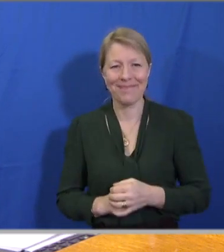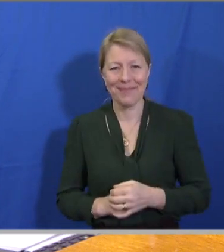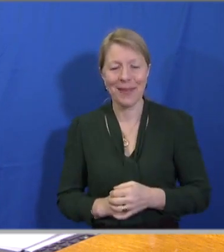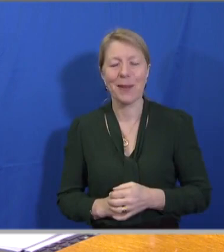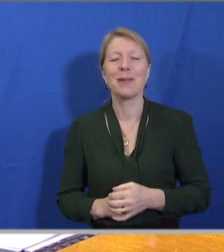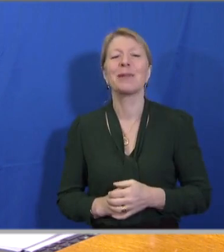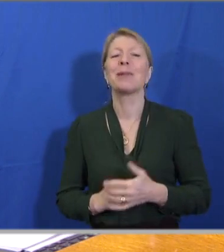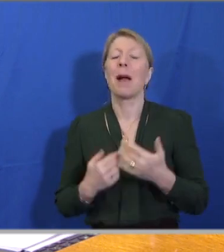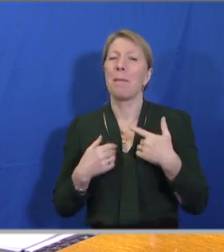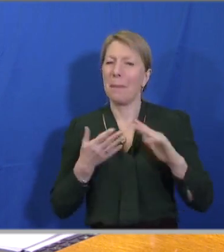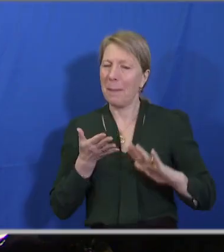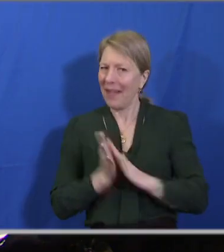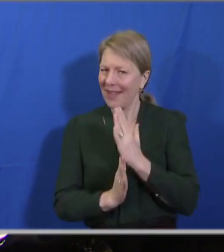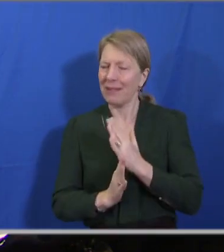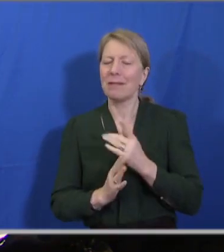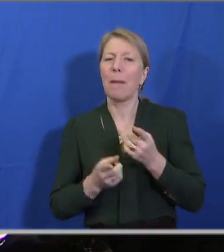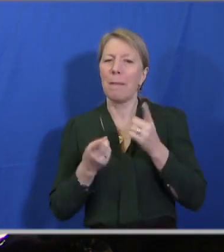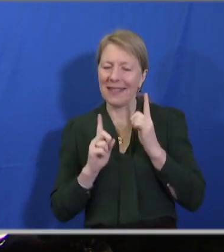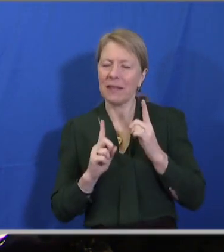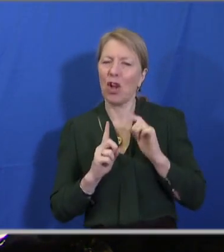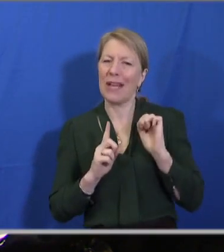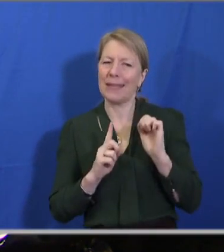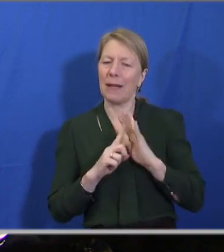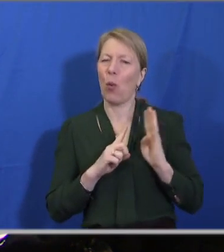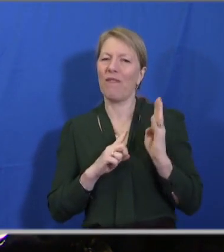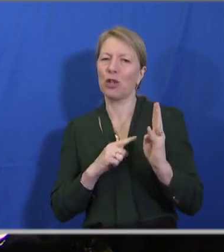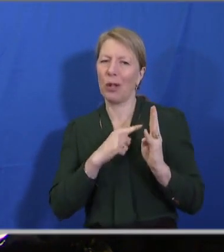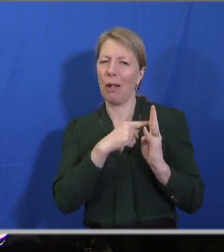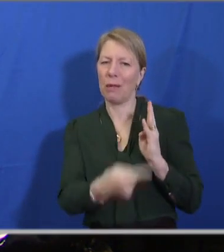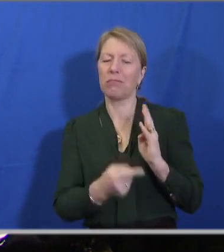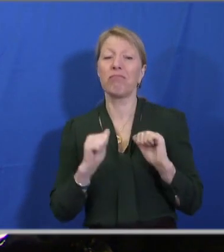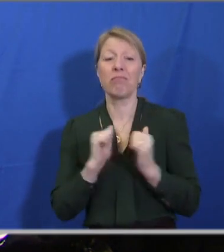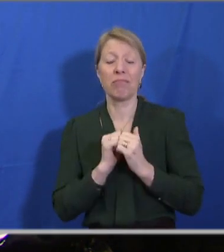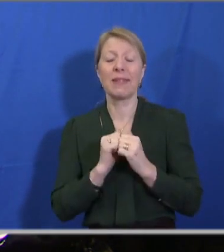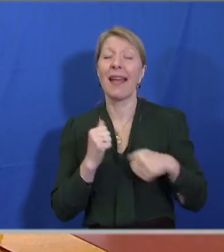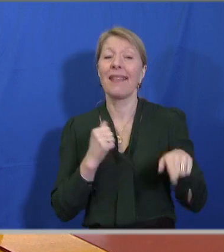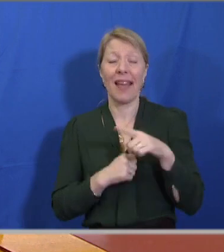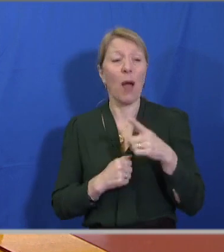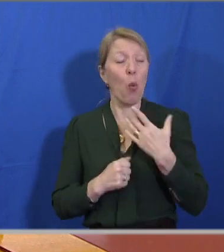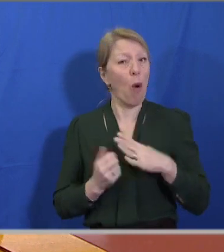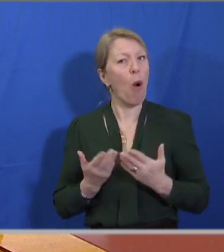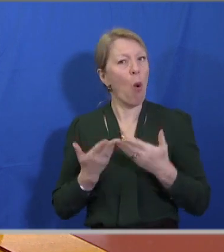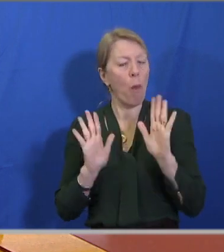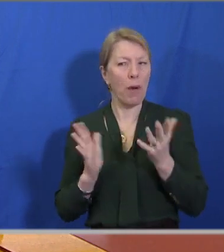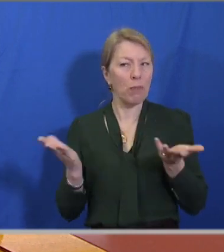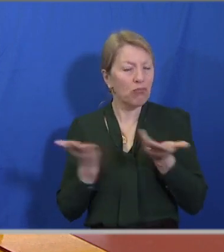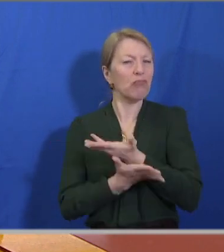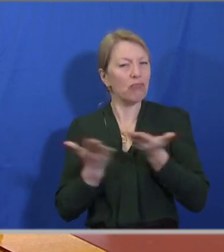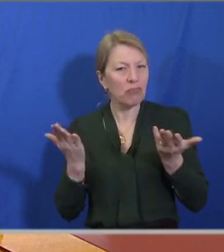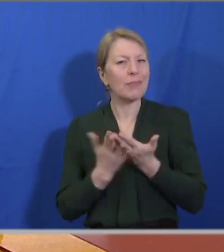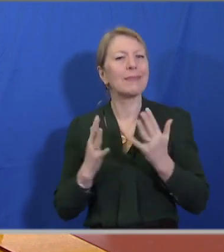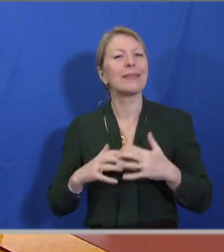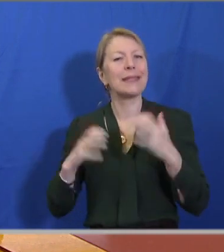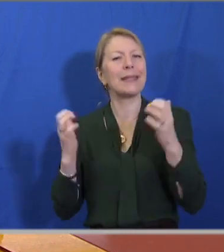from the Minister and the officials that they will open up an ongoing engagement with the Disabled People's Parliament, and I think that's appropriate and